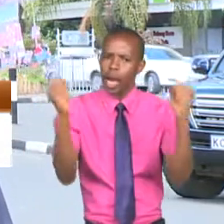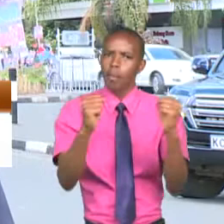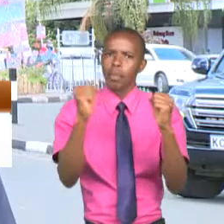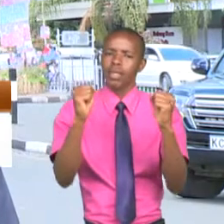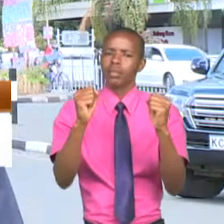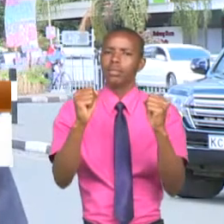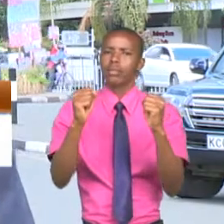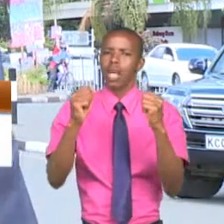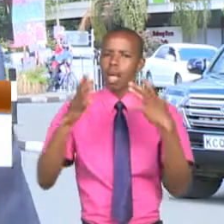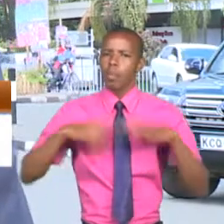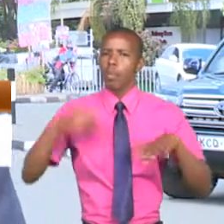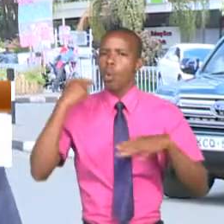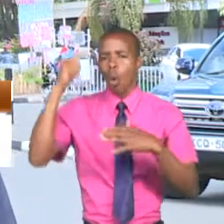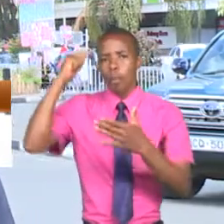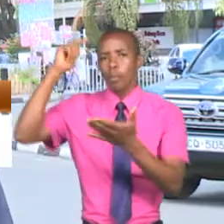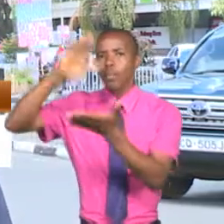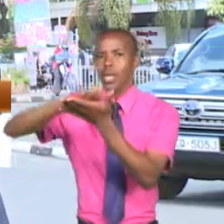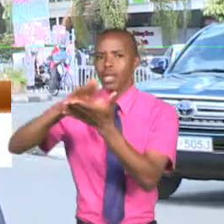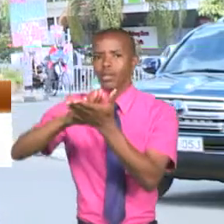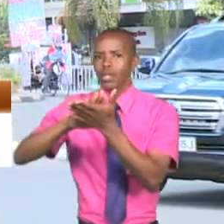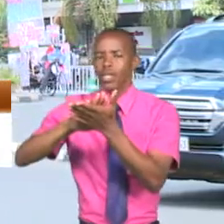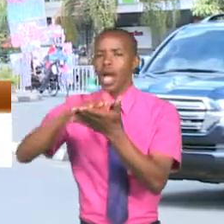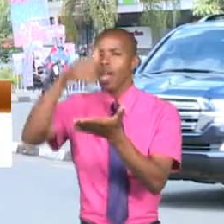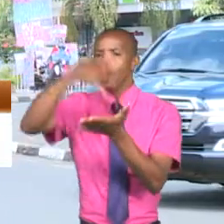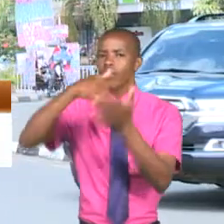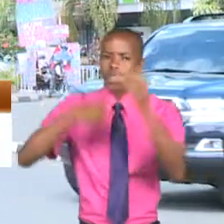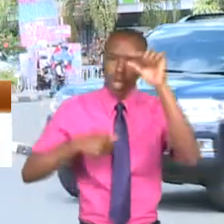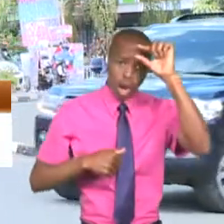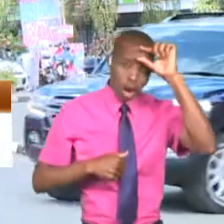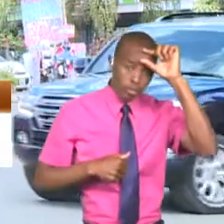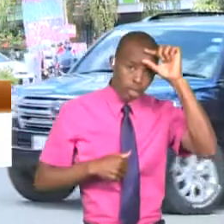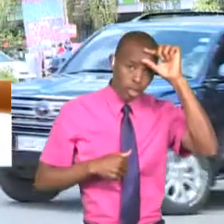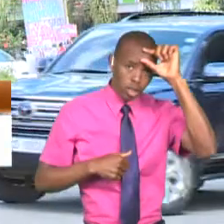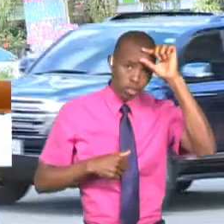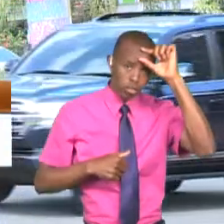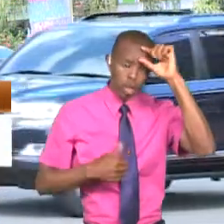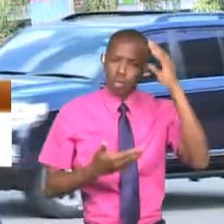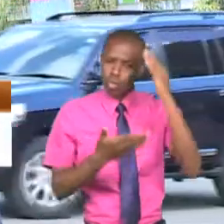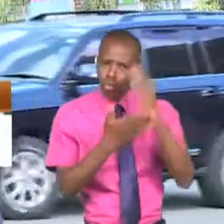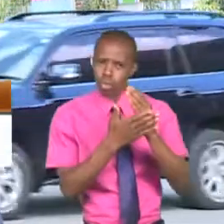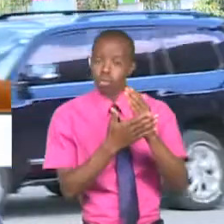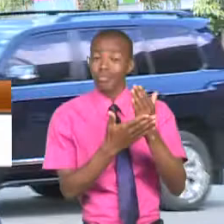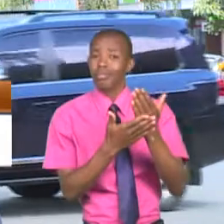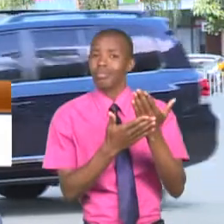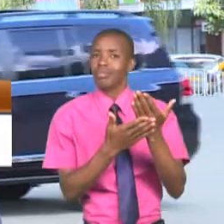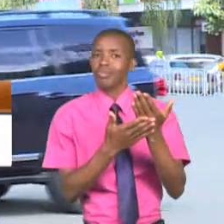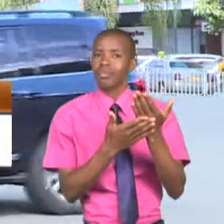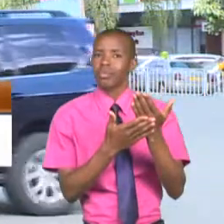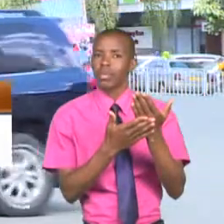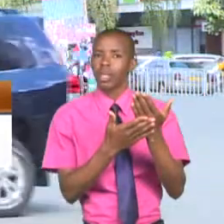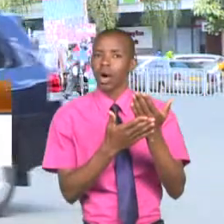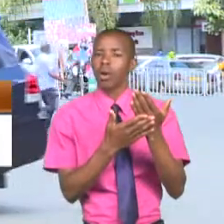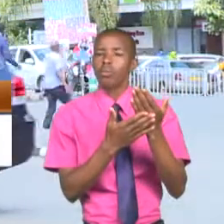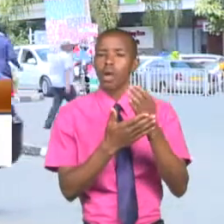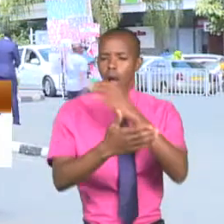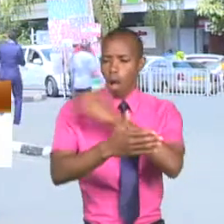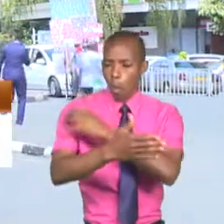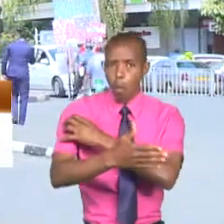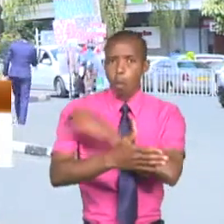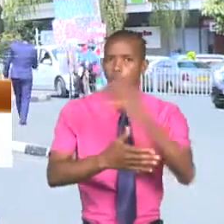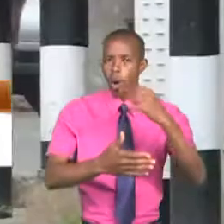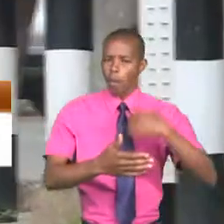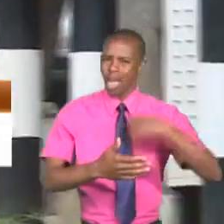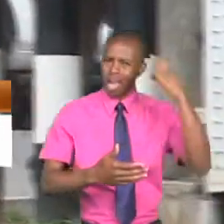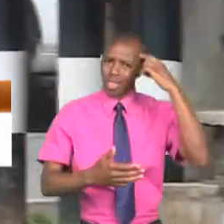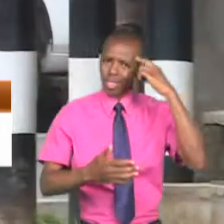by people who believe they are part of the government, and of course, maybe closer to the powers, which I think